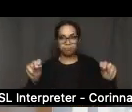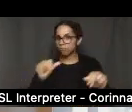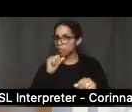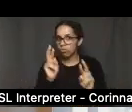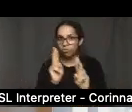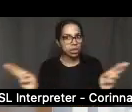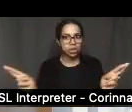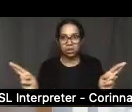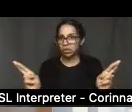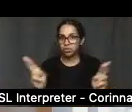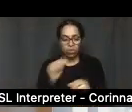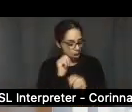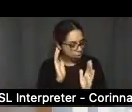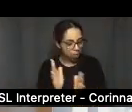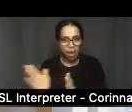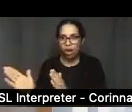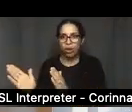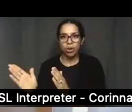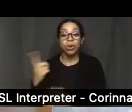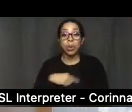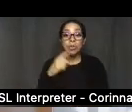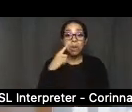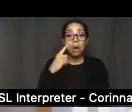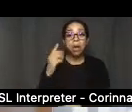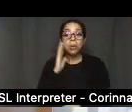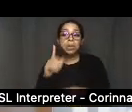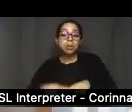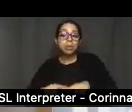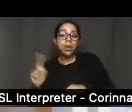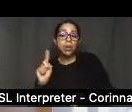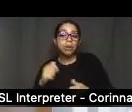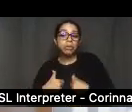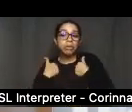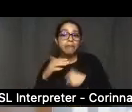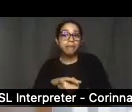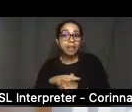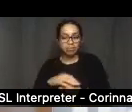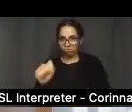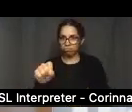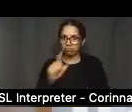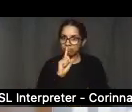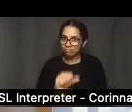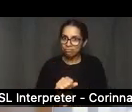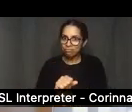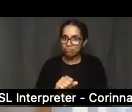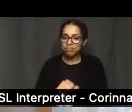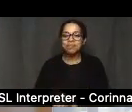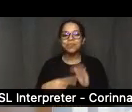that we thought that would vary by geography. And in fact, we were right. So we want to show you what that looks like.